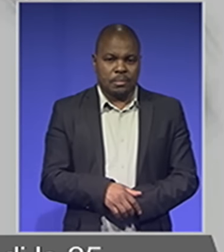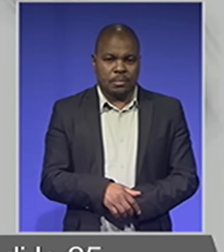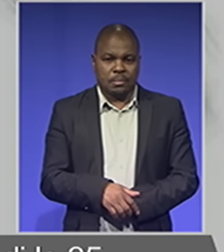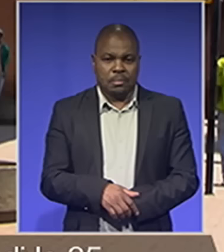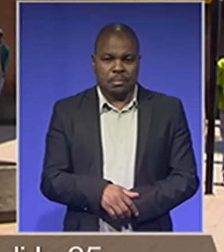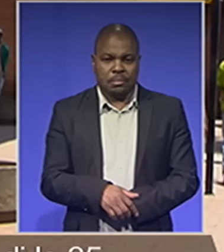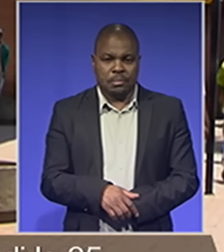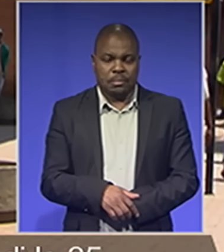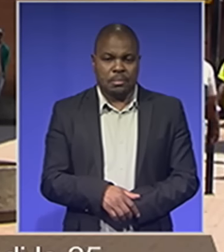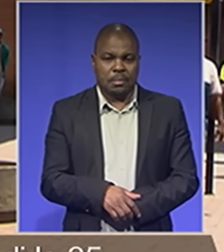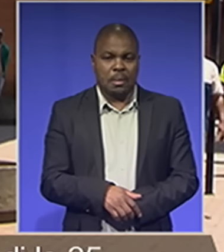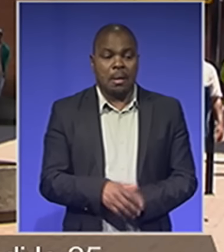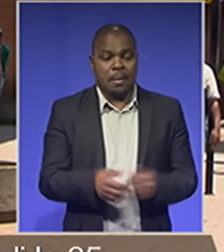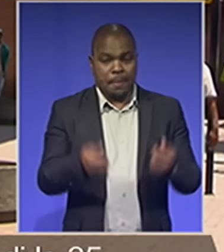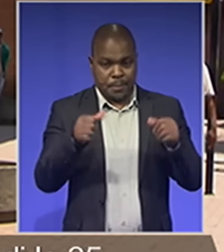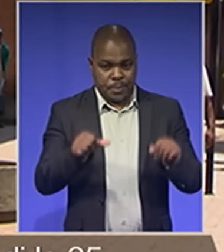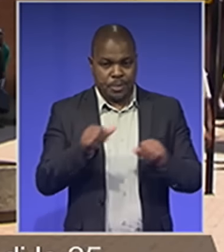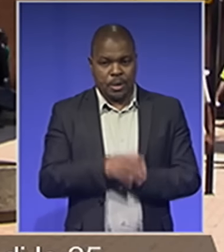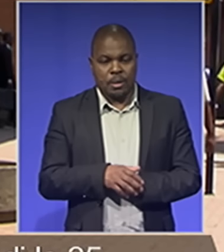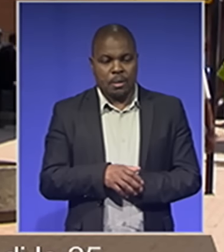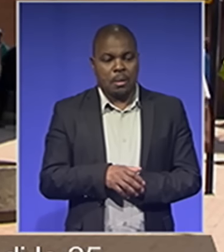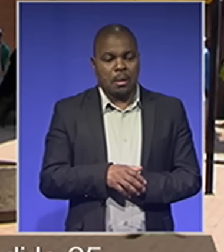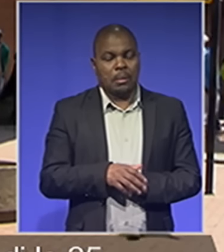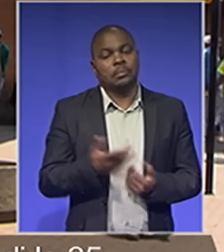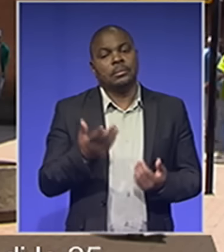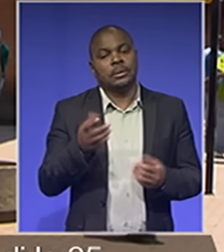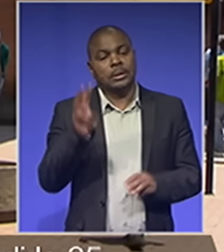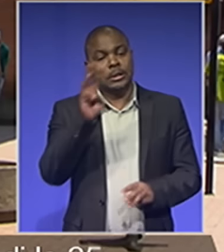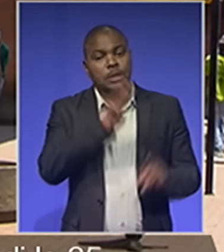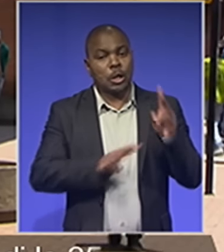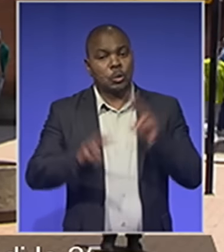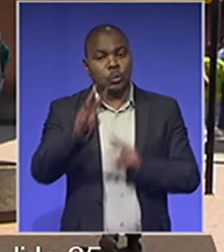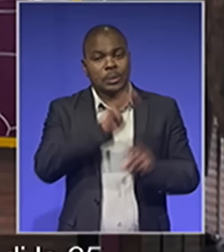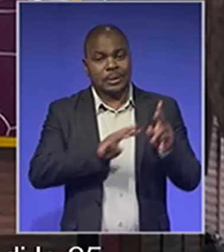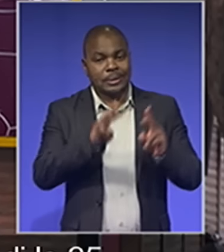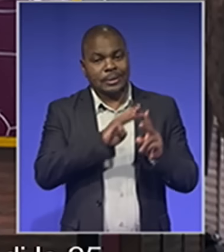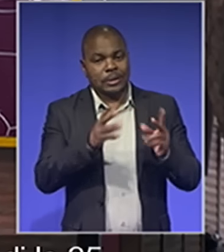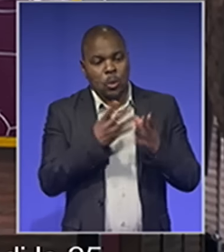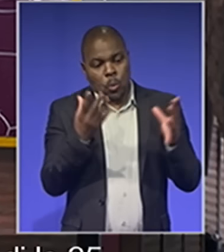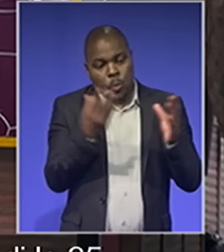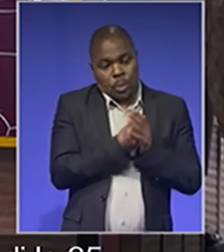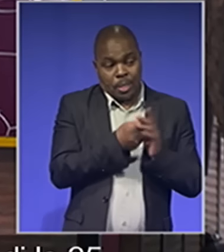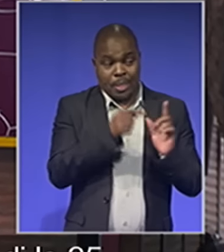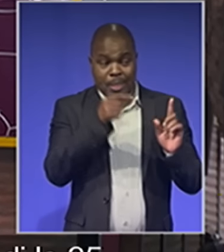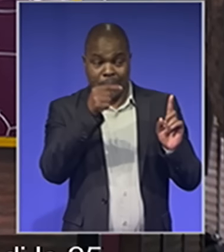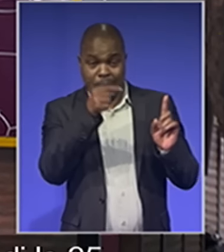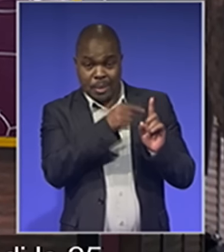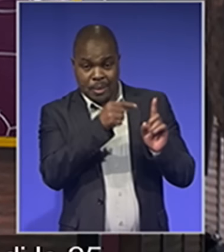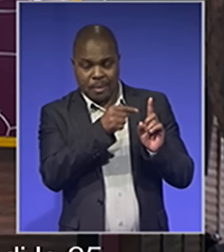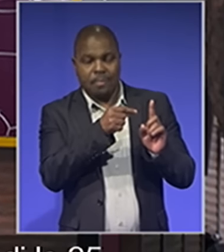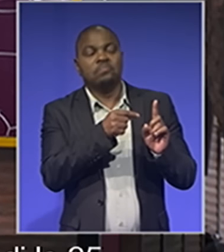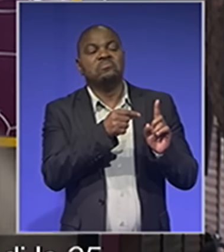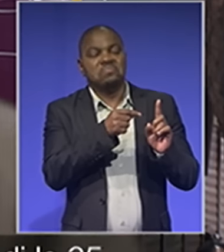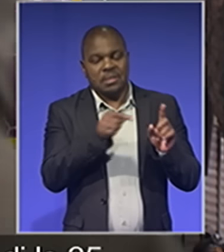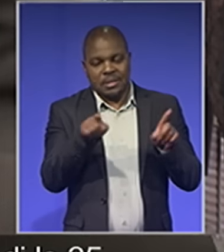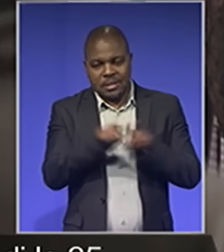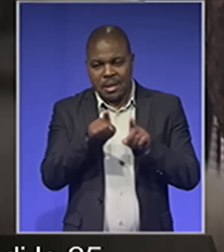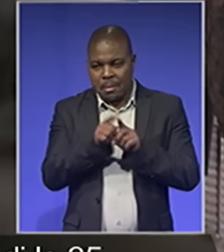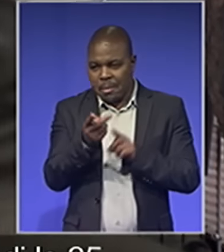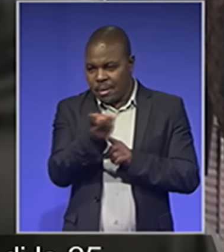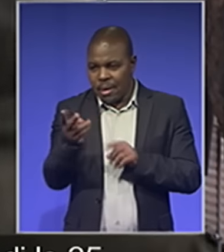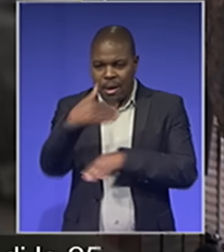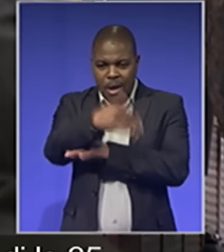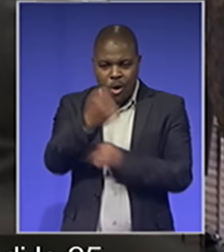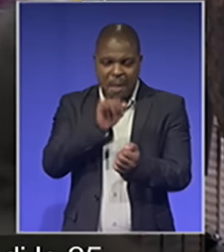to comment. Khabagare bobedi jwa basireletsi ba go dumelwang ba ne ba tsamaya le molatofadiwa wa polao ba ne ba tshwarwa ka ntle